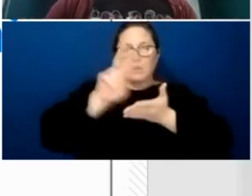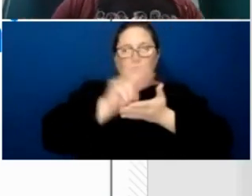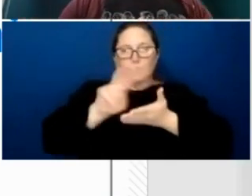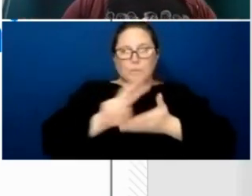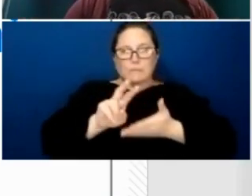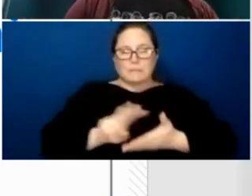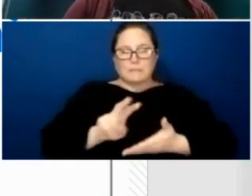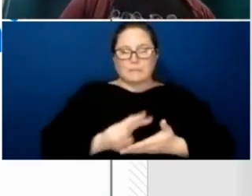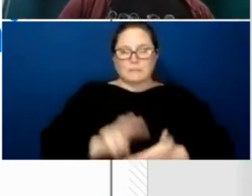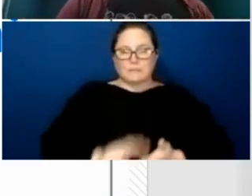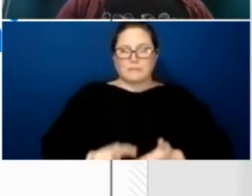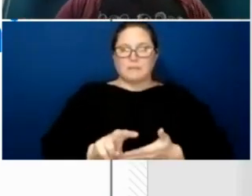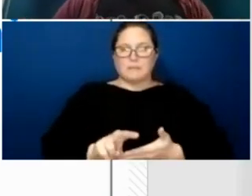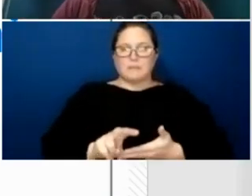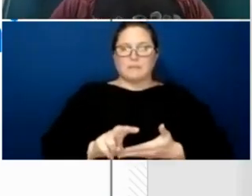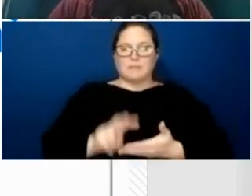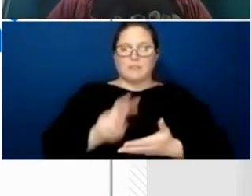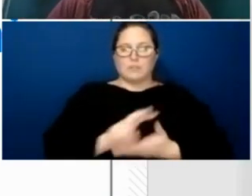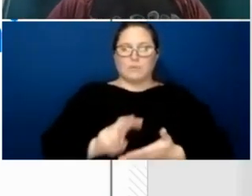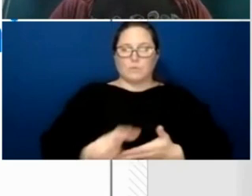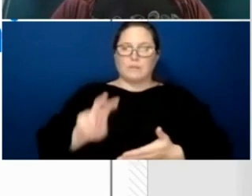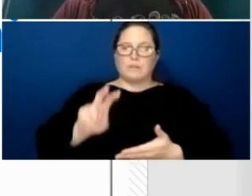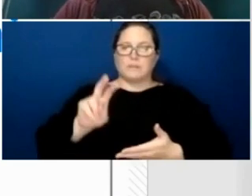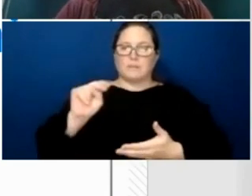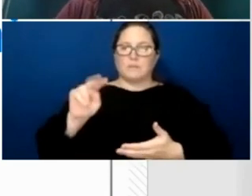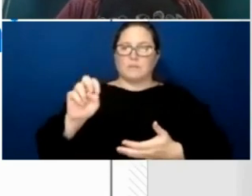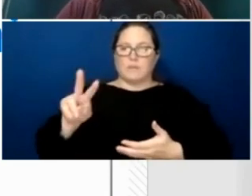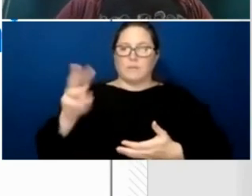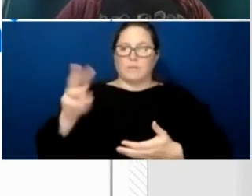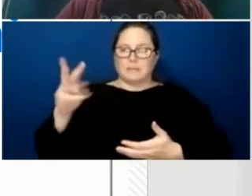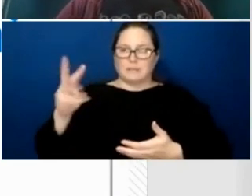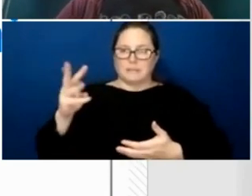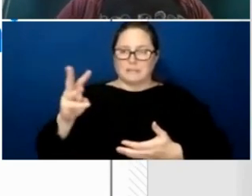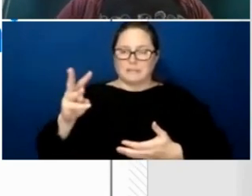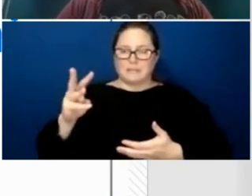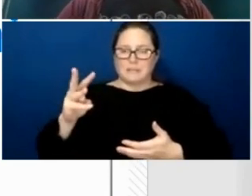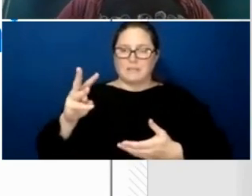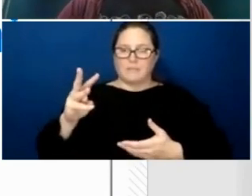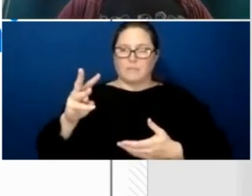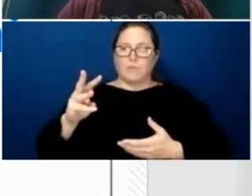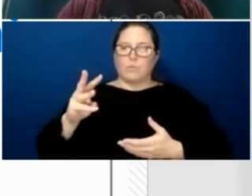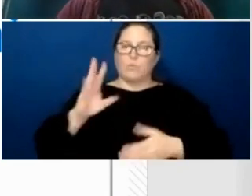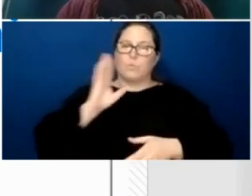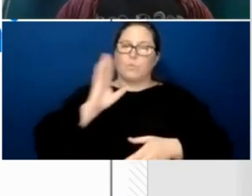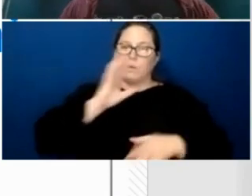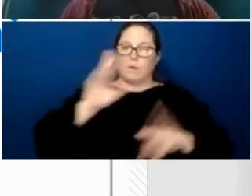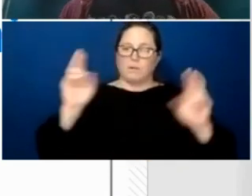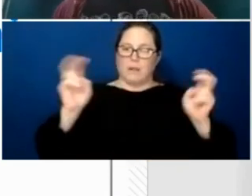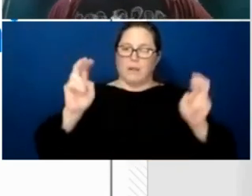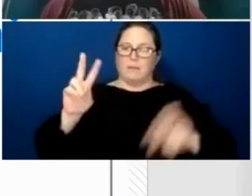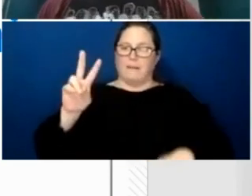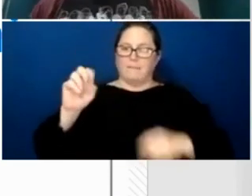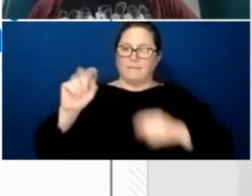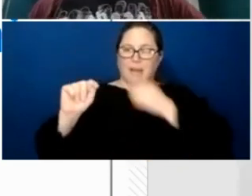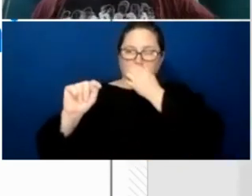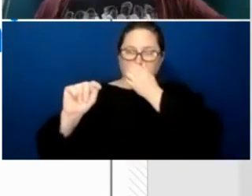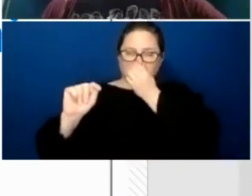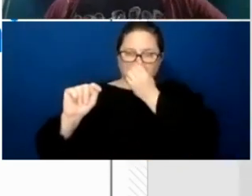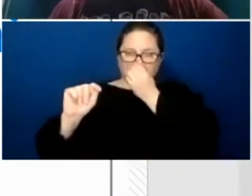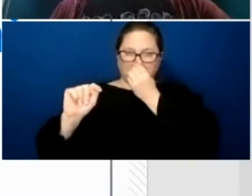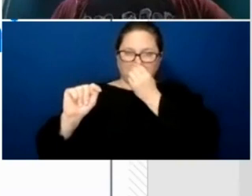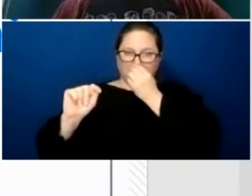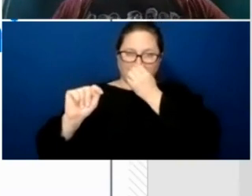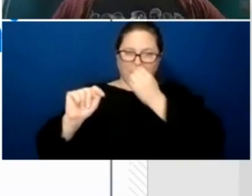next, in 2 weeks' time, on the 16th of November, we're going to do the world of being a veterinarian. Oh, cool. With a special guest,